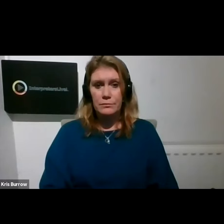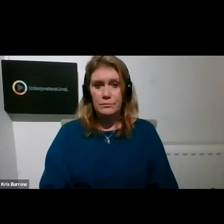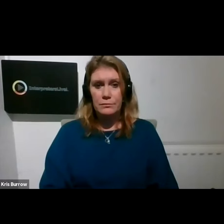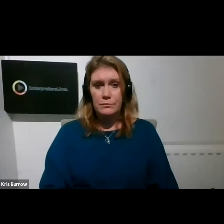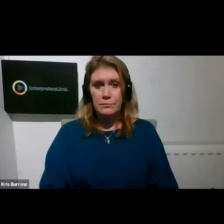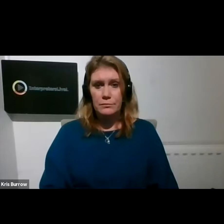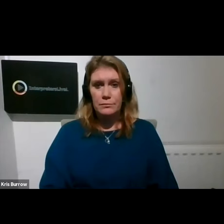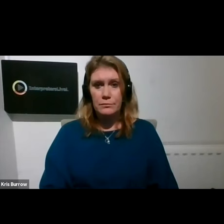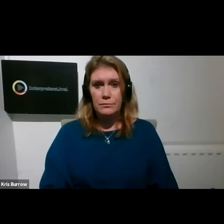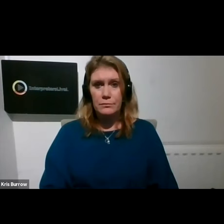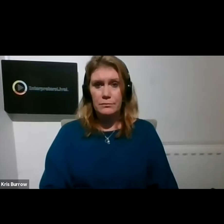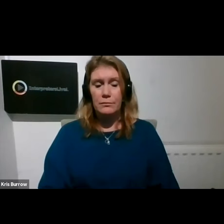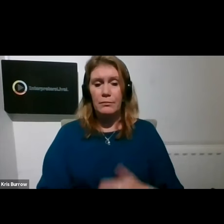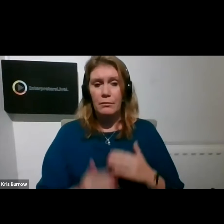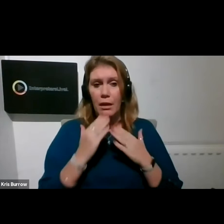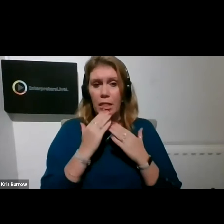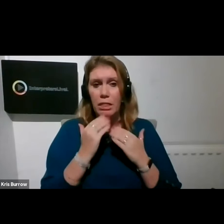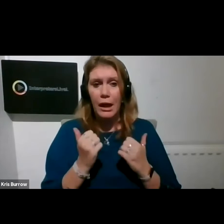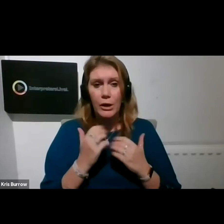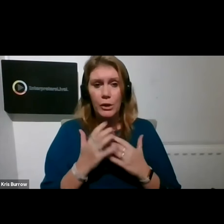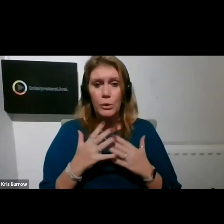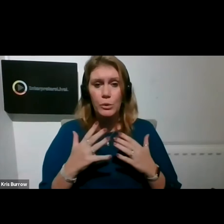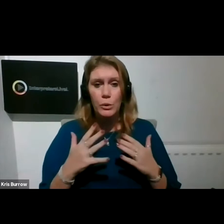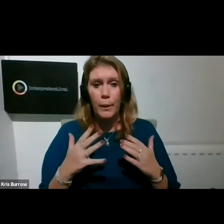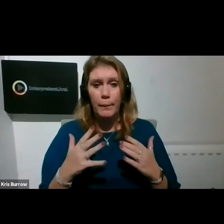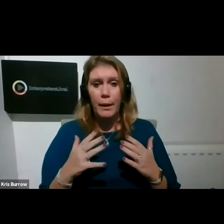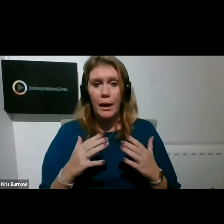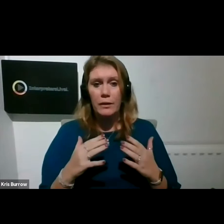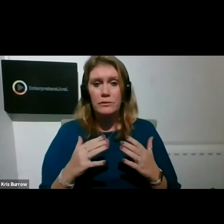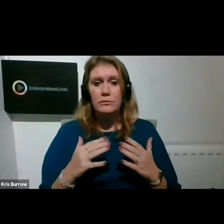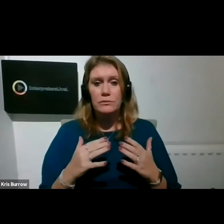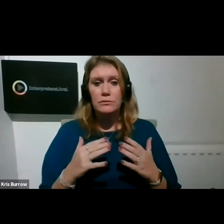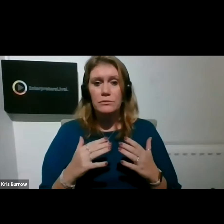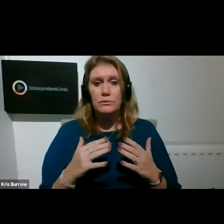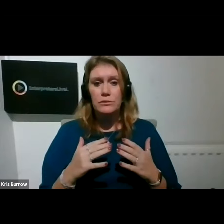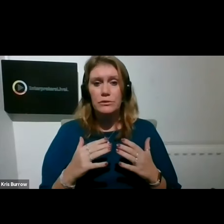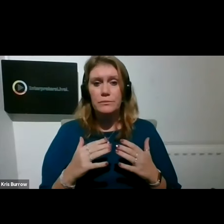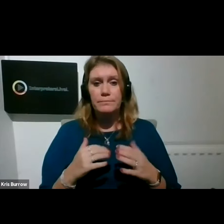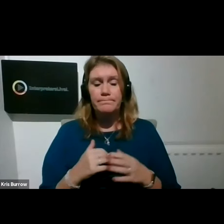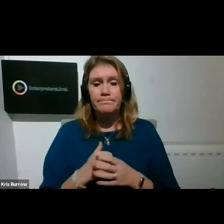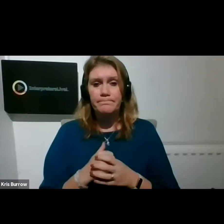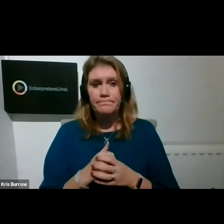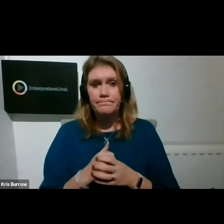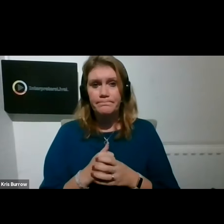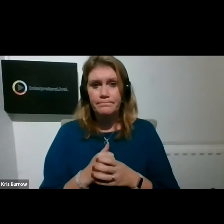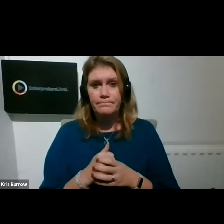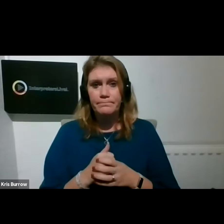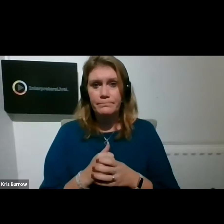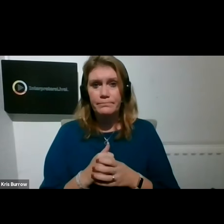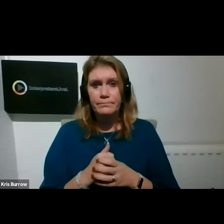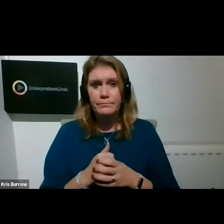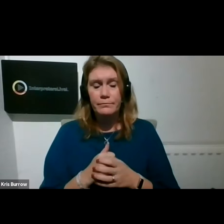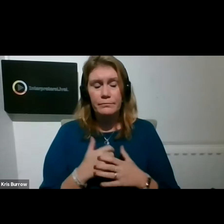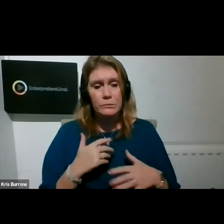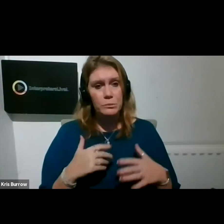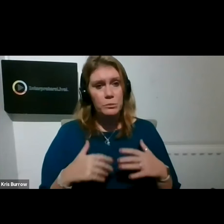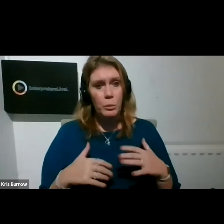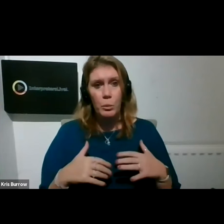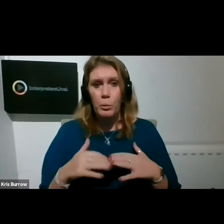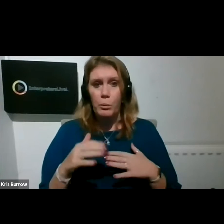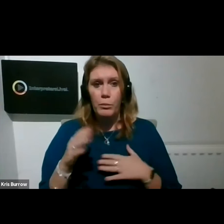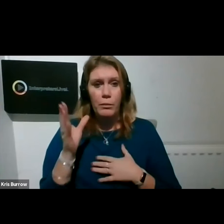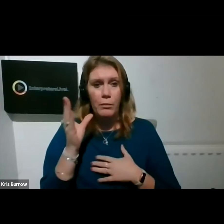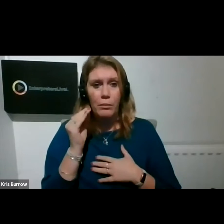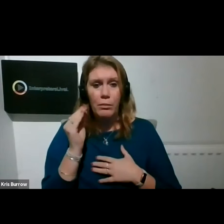Thank you so much, Hera. That was just such a feast for the ears and thought